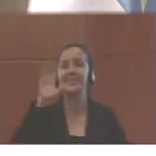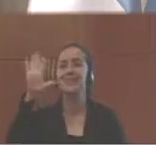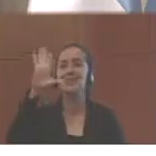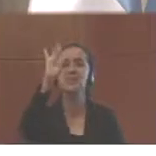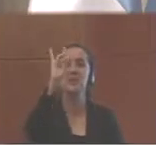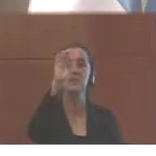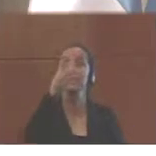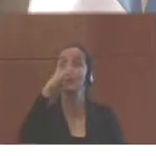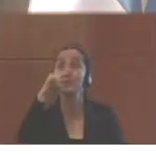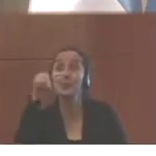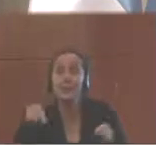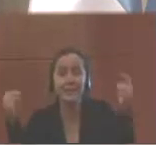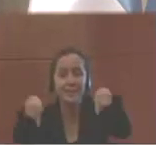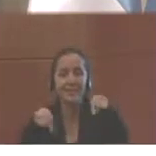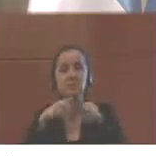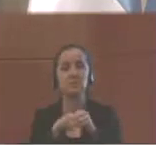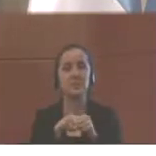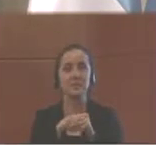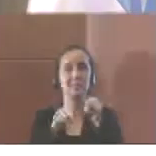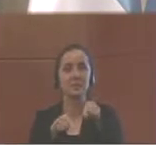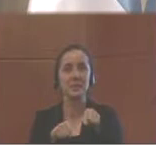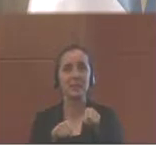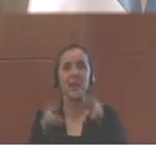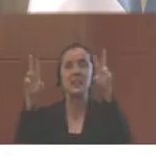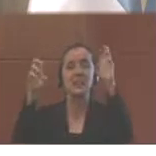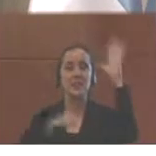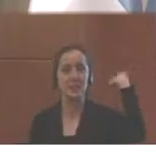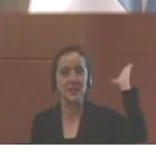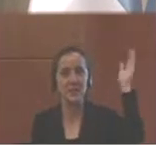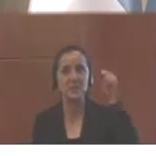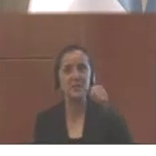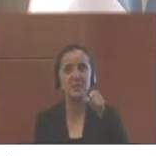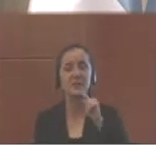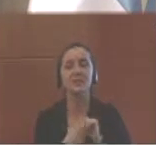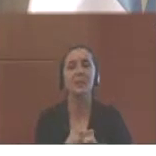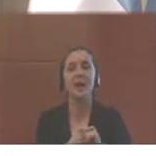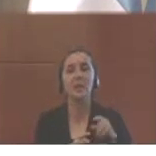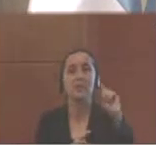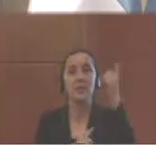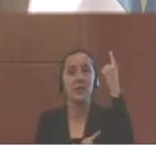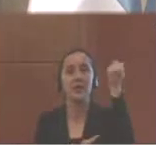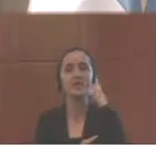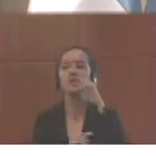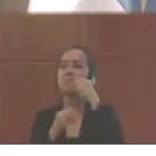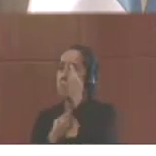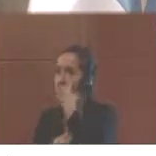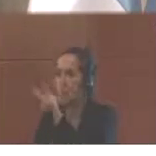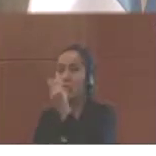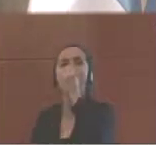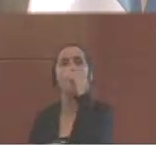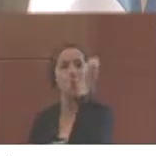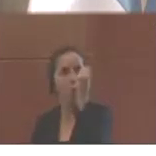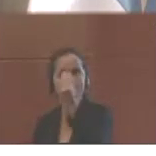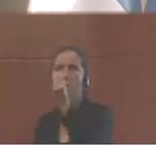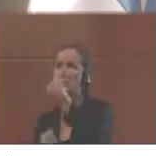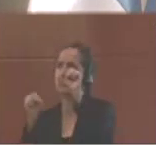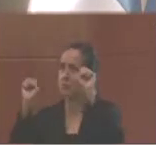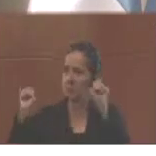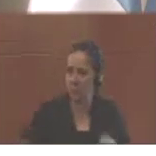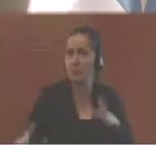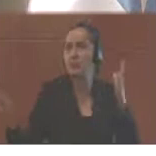boys, youth and adolescents. 59 students were participating in the thematic session, showing that